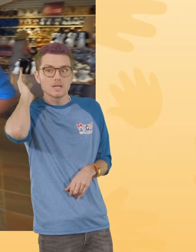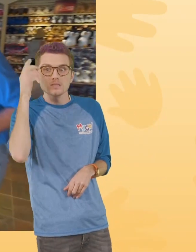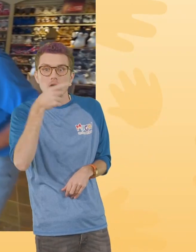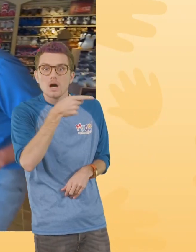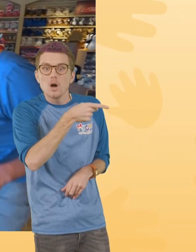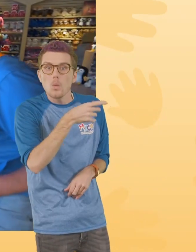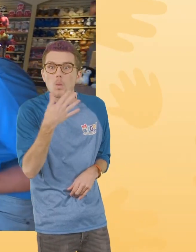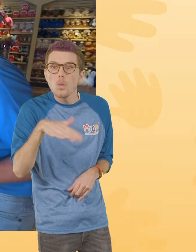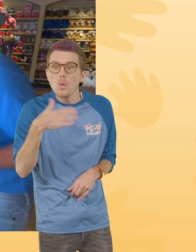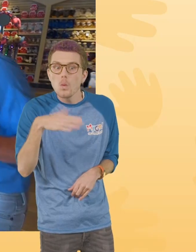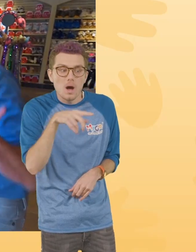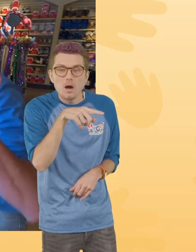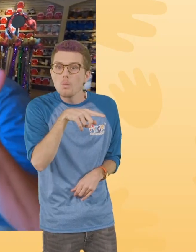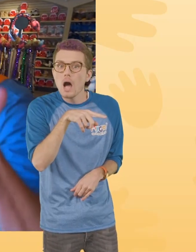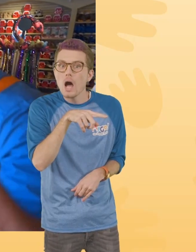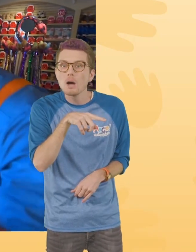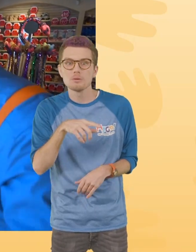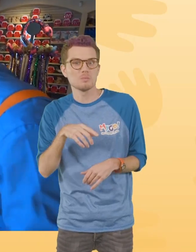A lion?